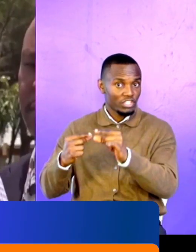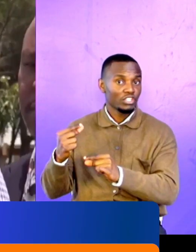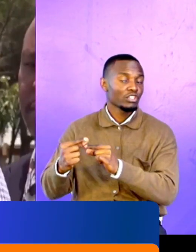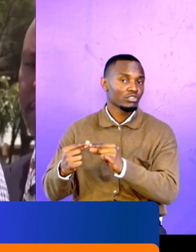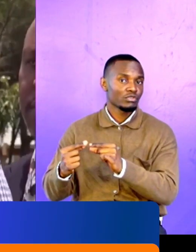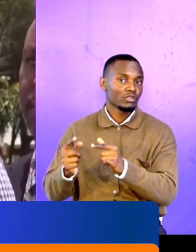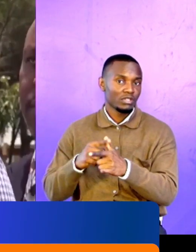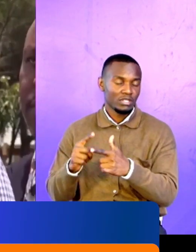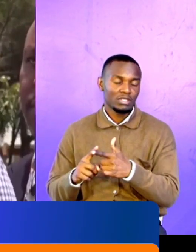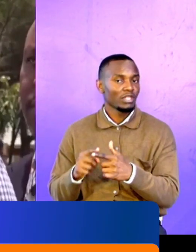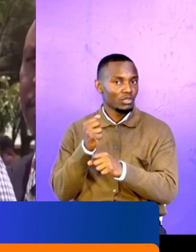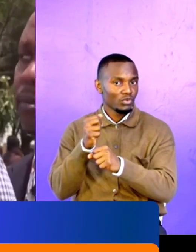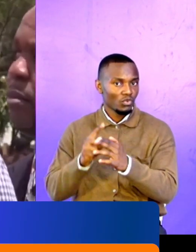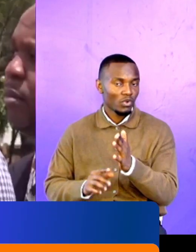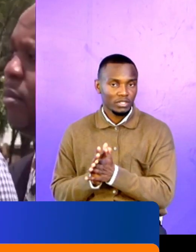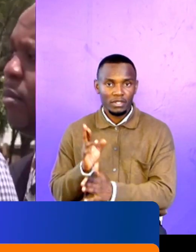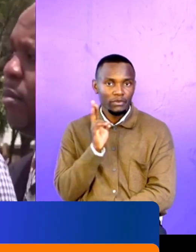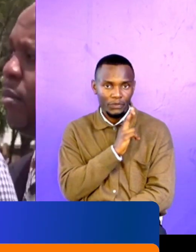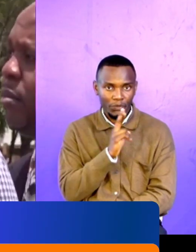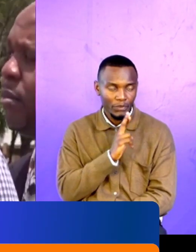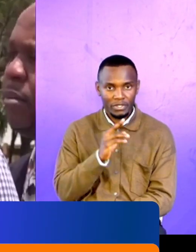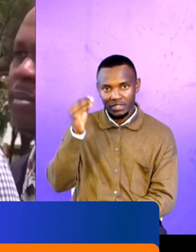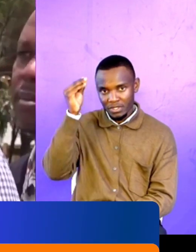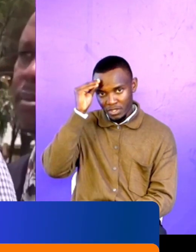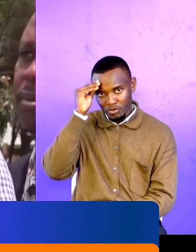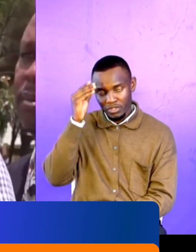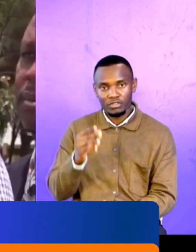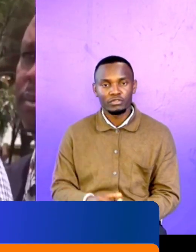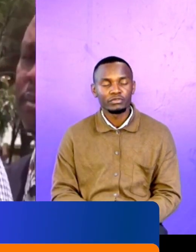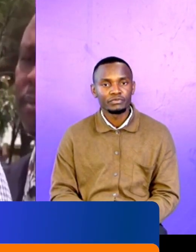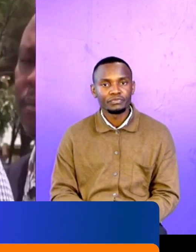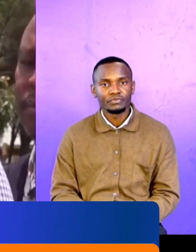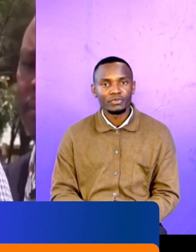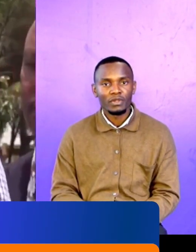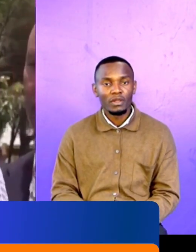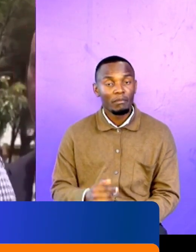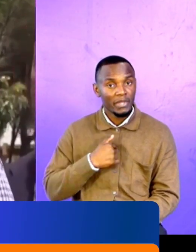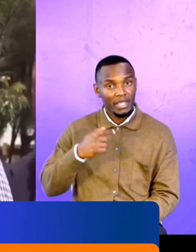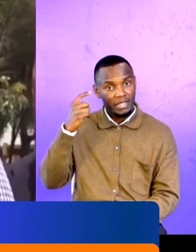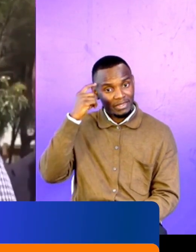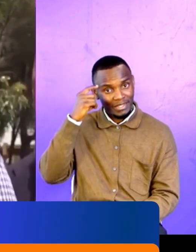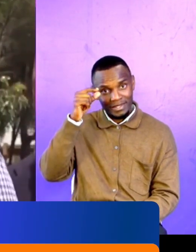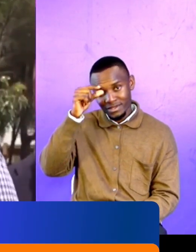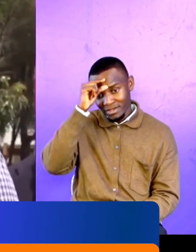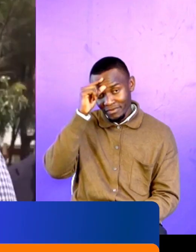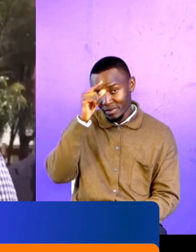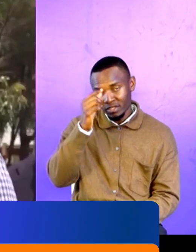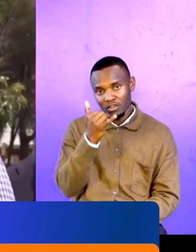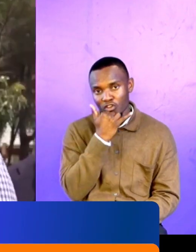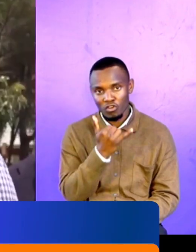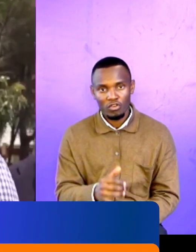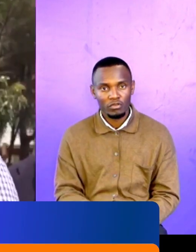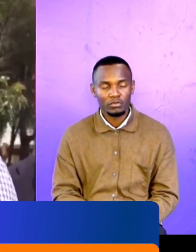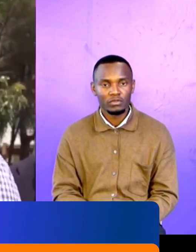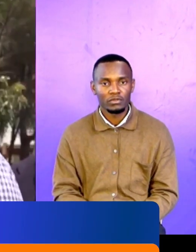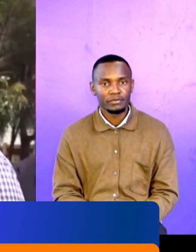take chances with education of that generation. I think the way the government is going is wrong. Everything